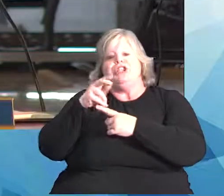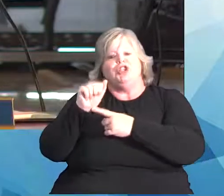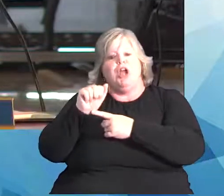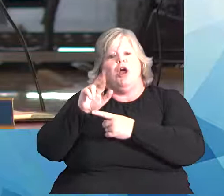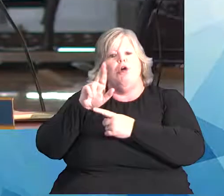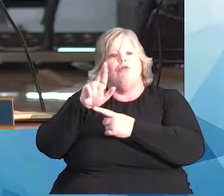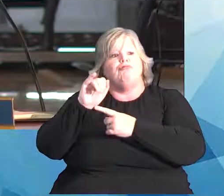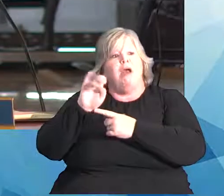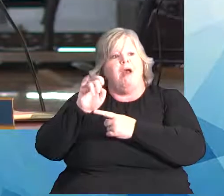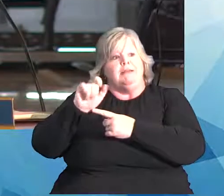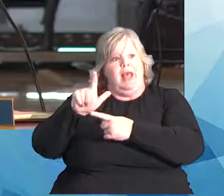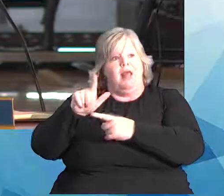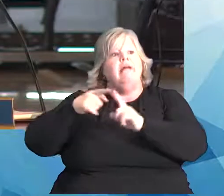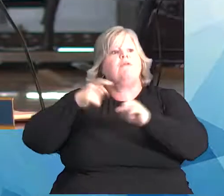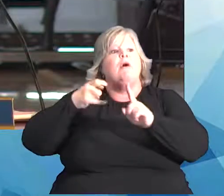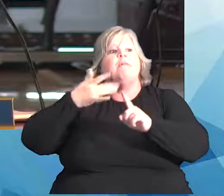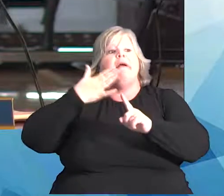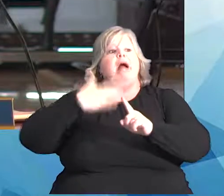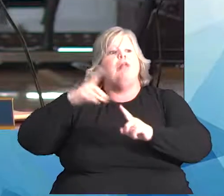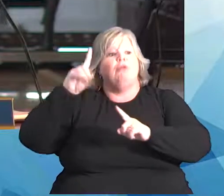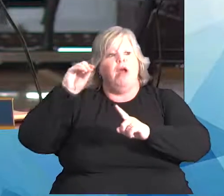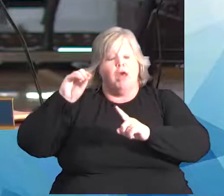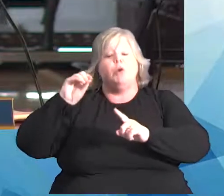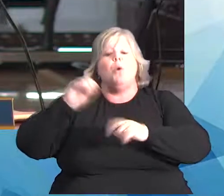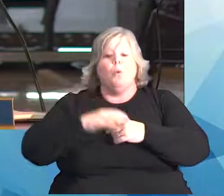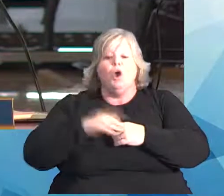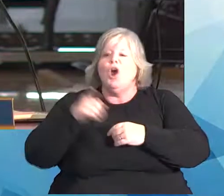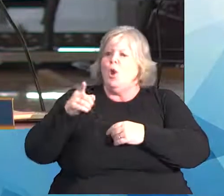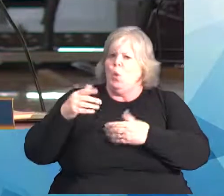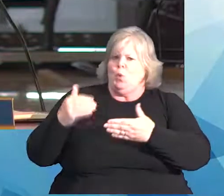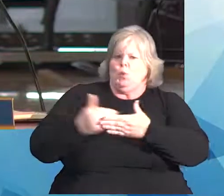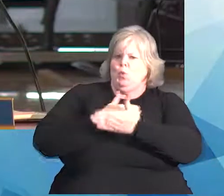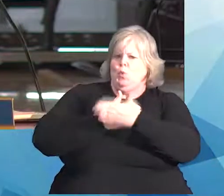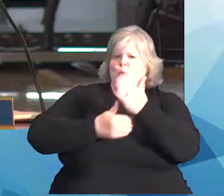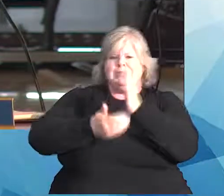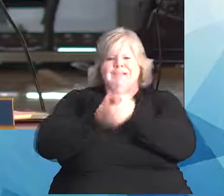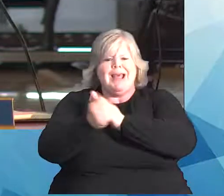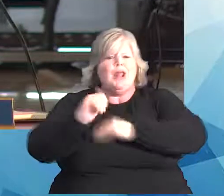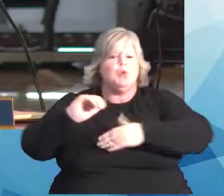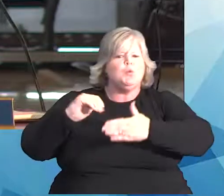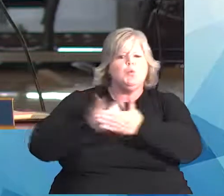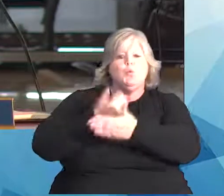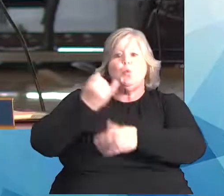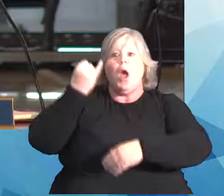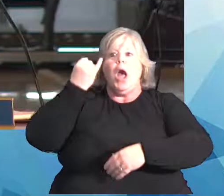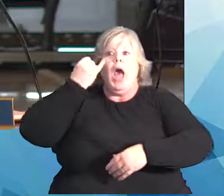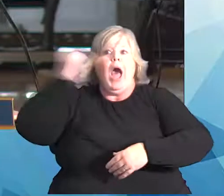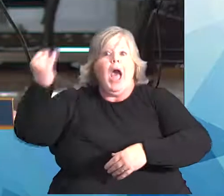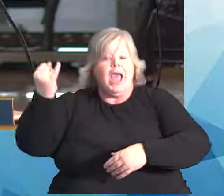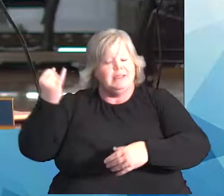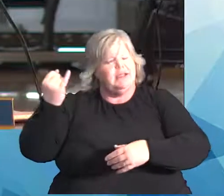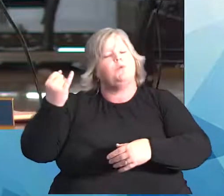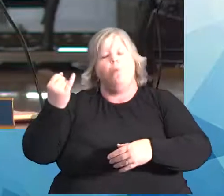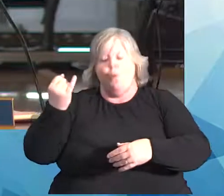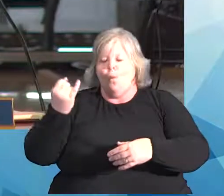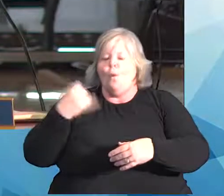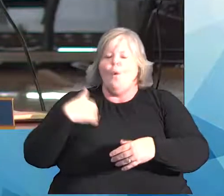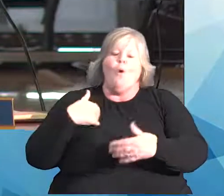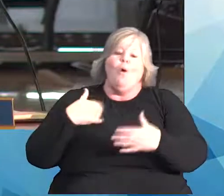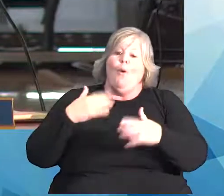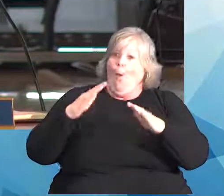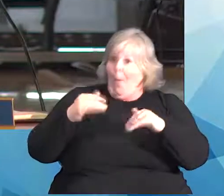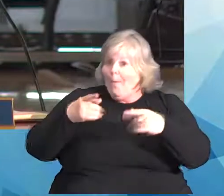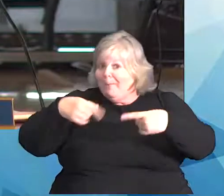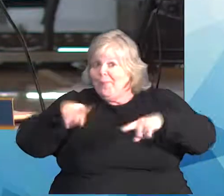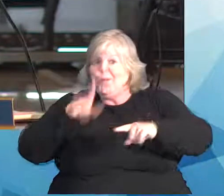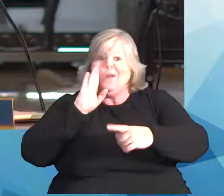from Colorado, and she brings a lot of new skills and ideas, and we hope that we'll be able to have some time where you can